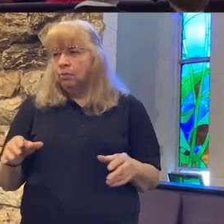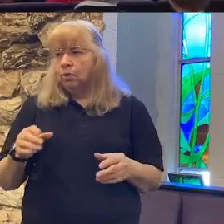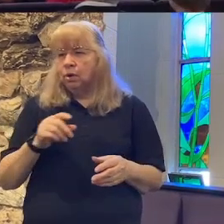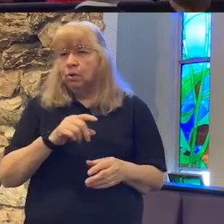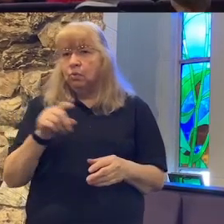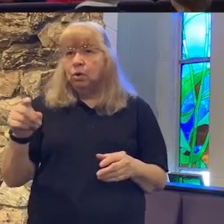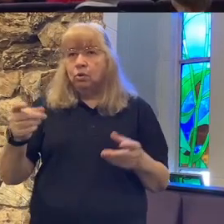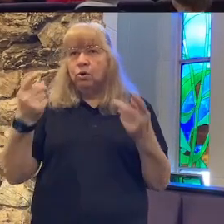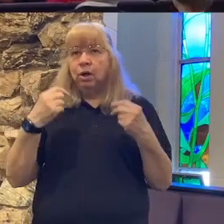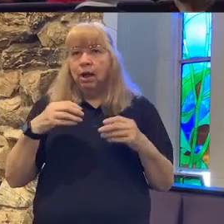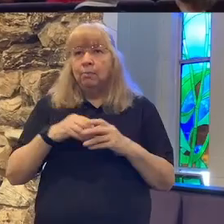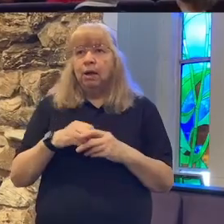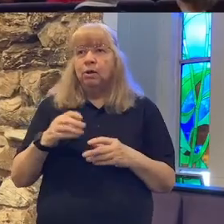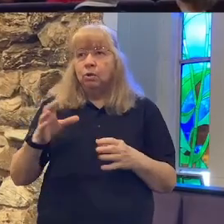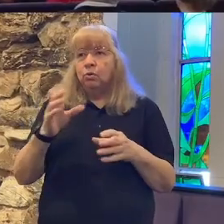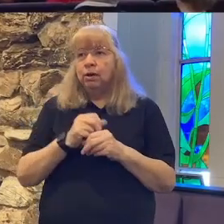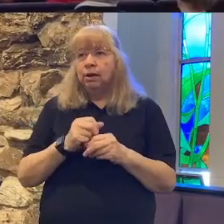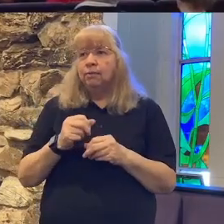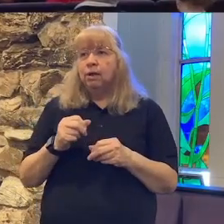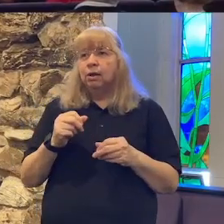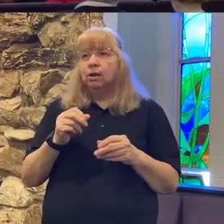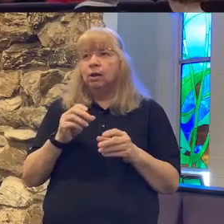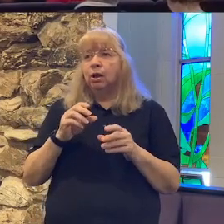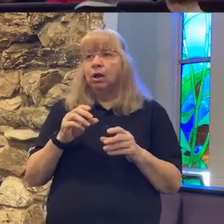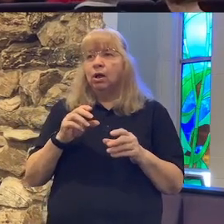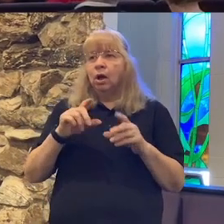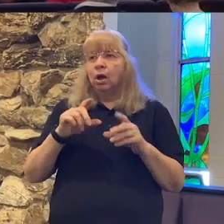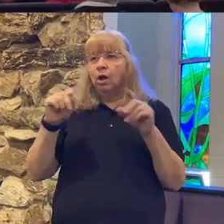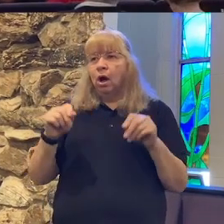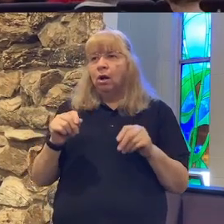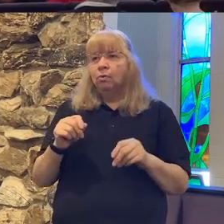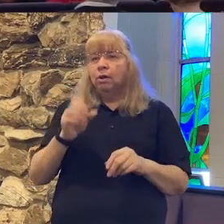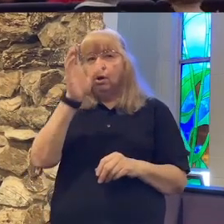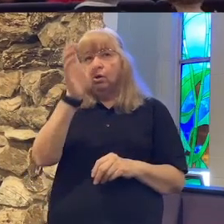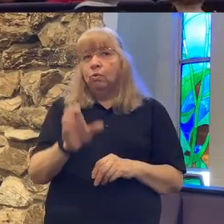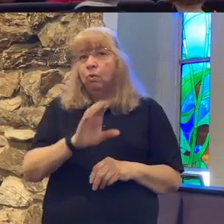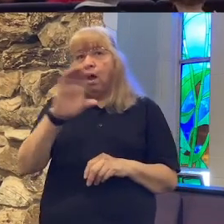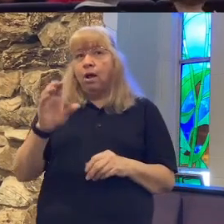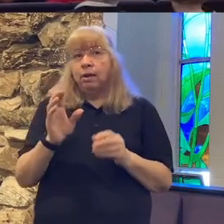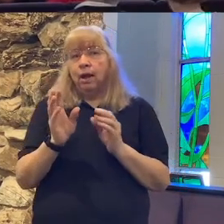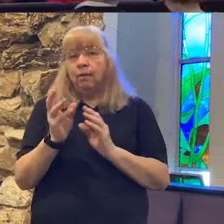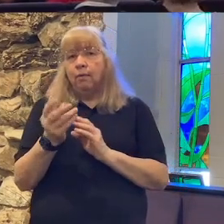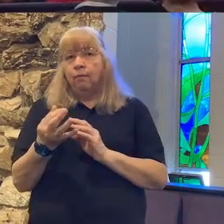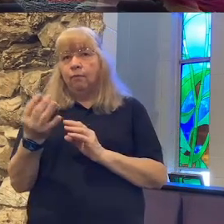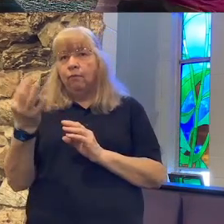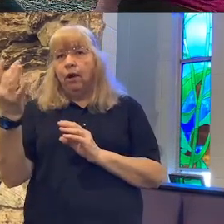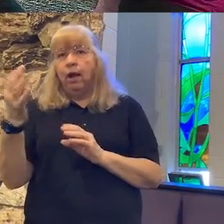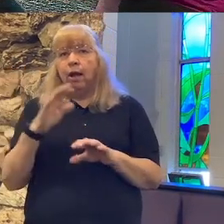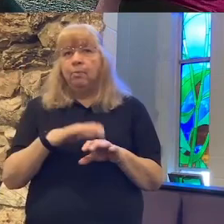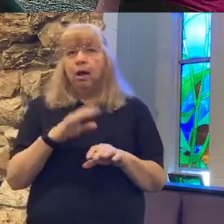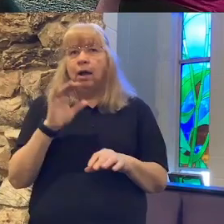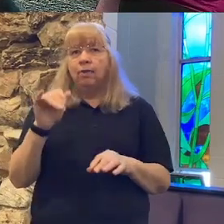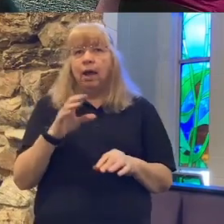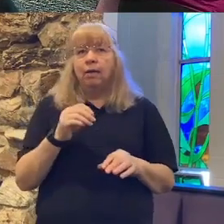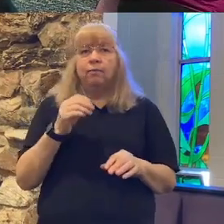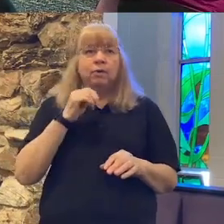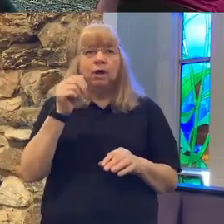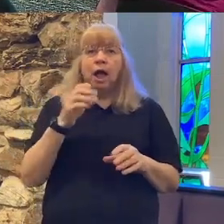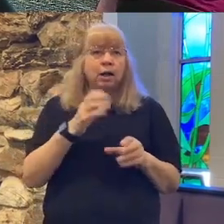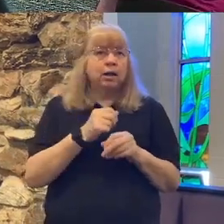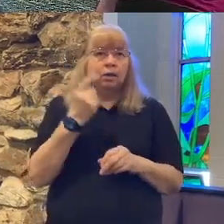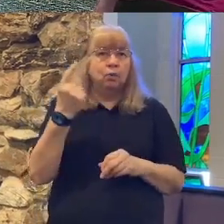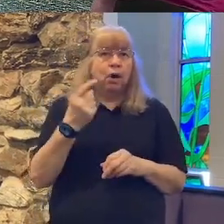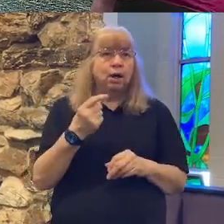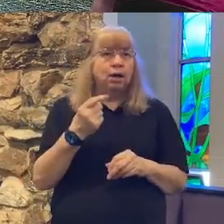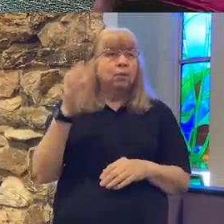morning, you received this little card that had the cross and flame on it, right? If you did not get one of those, raise your